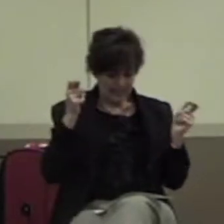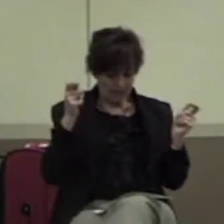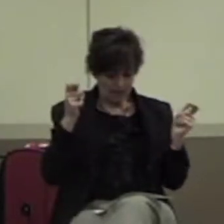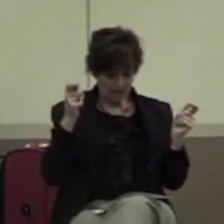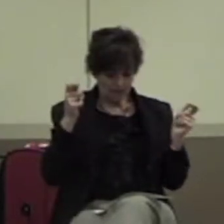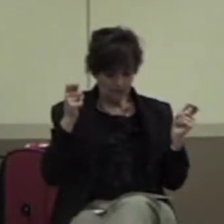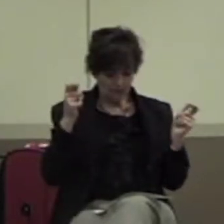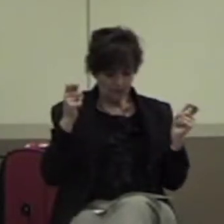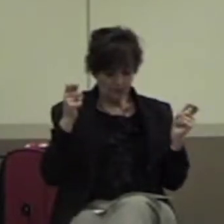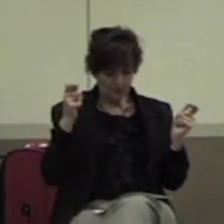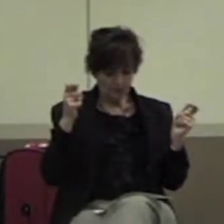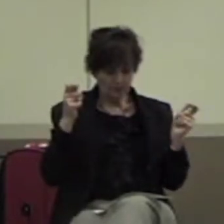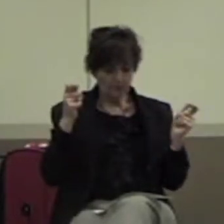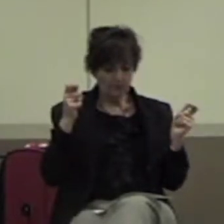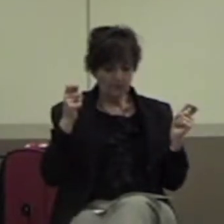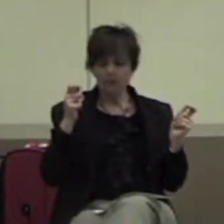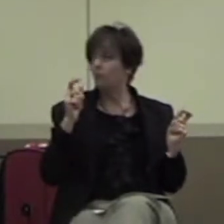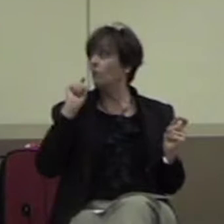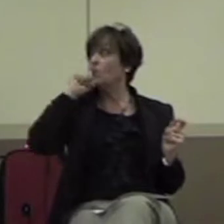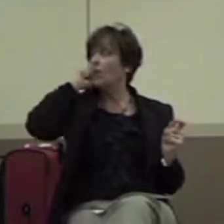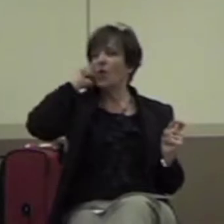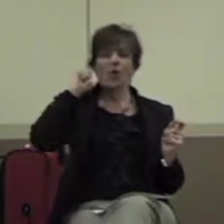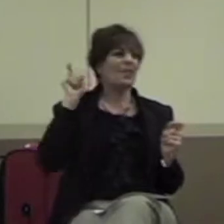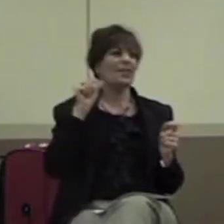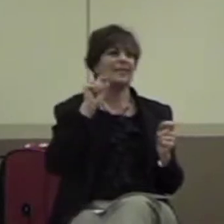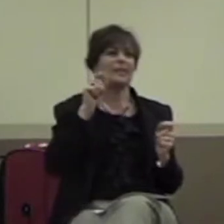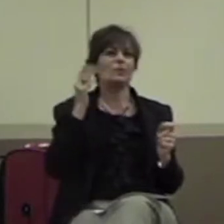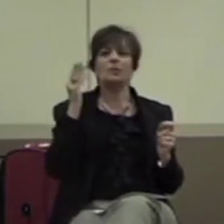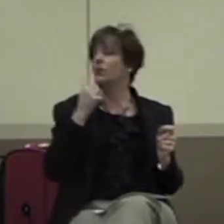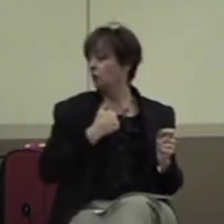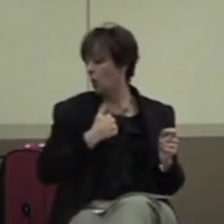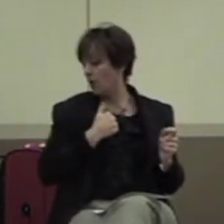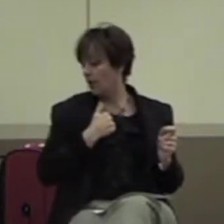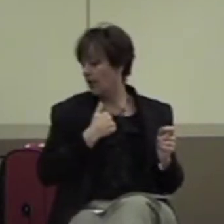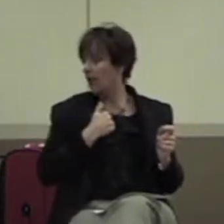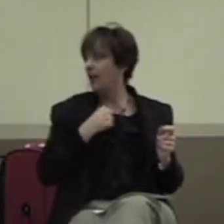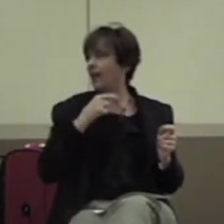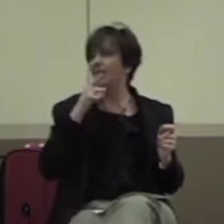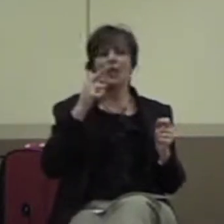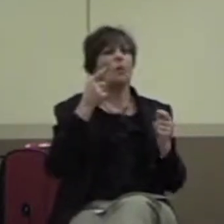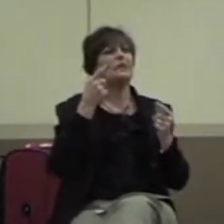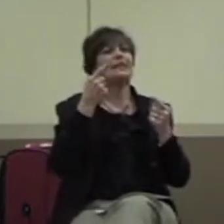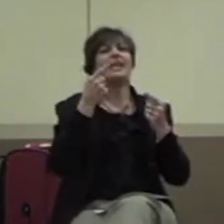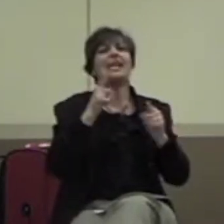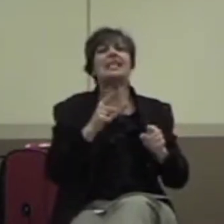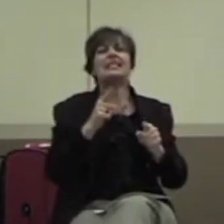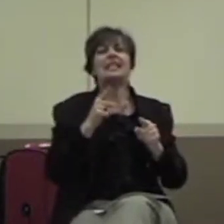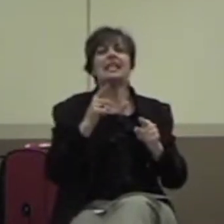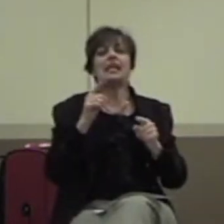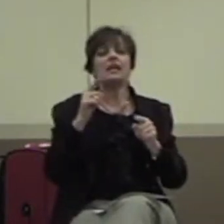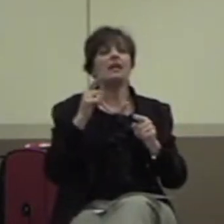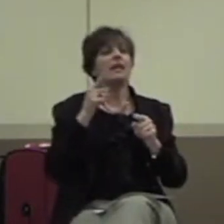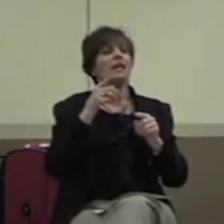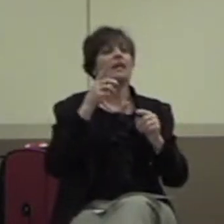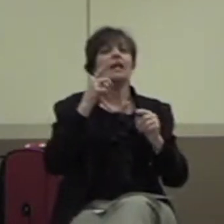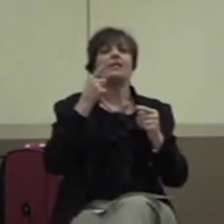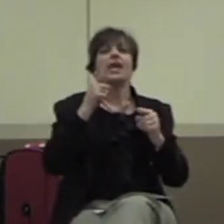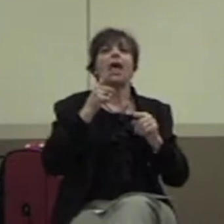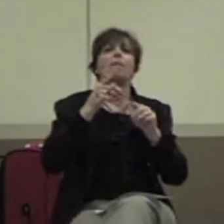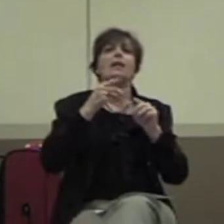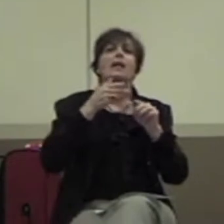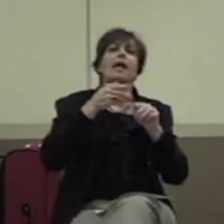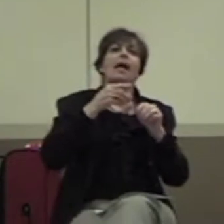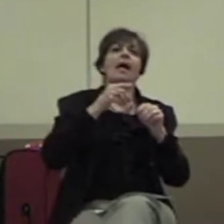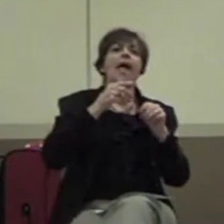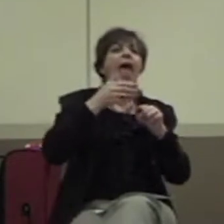deal, oh, that's not supposed to be there. Sorry. There was an incident that happened outside